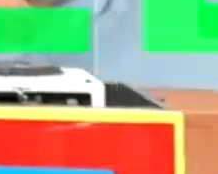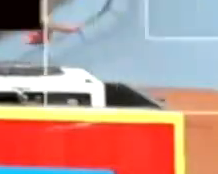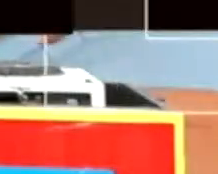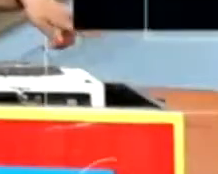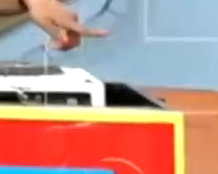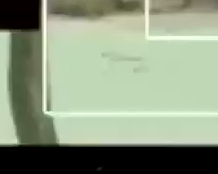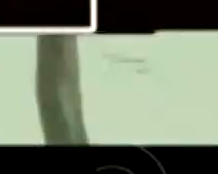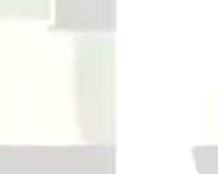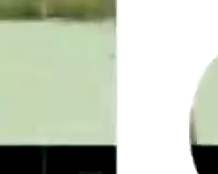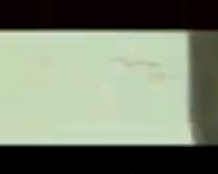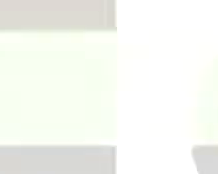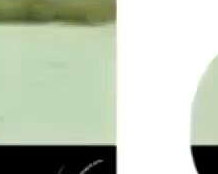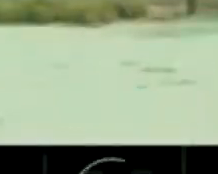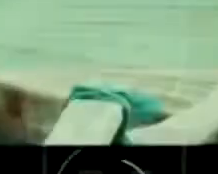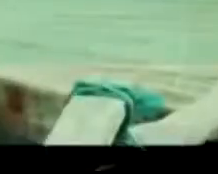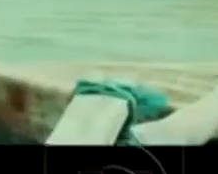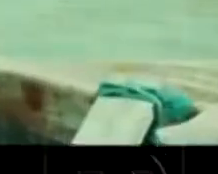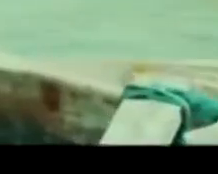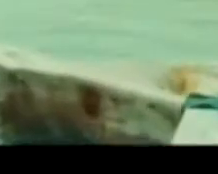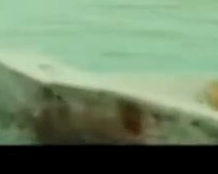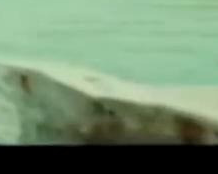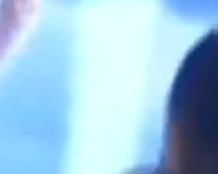gospel.